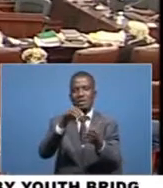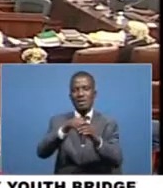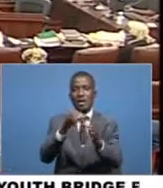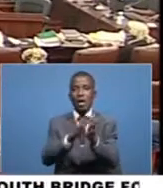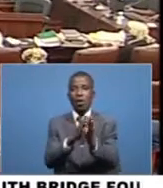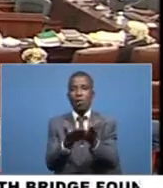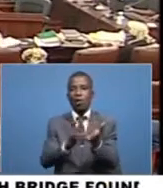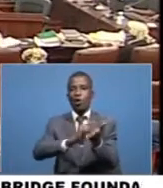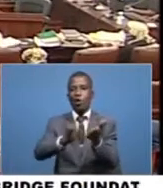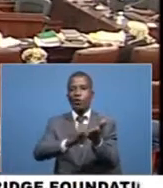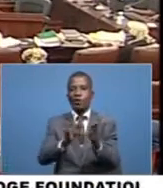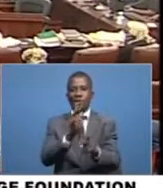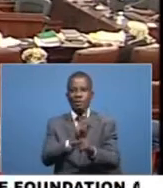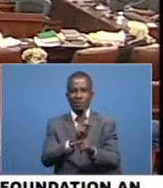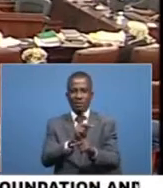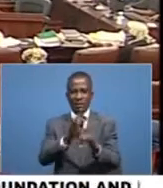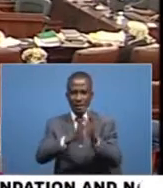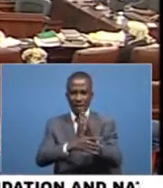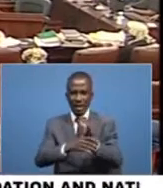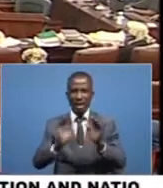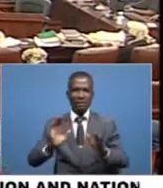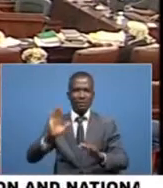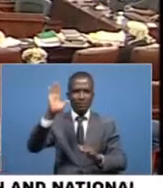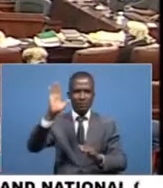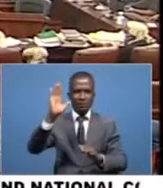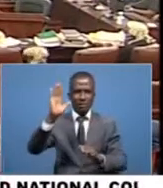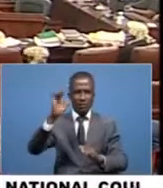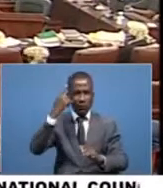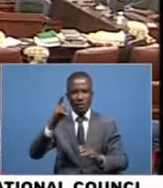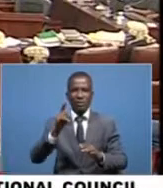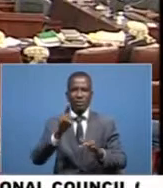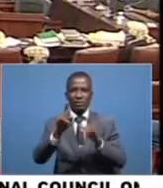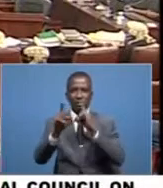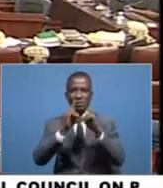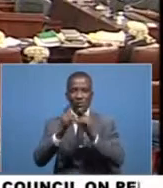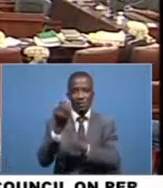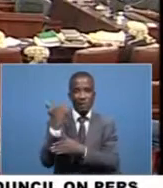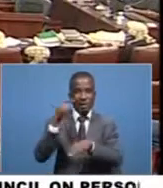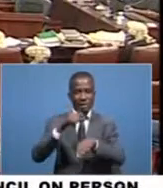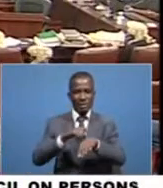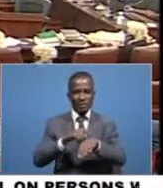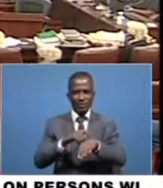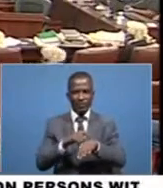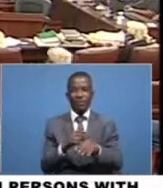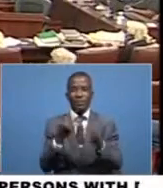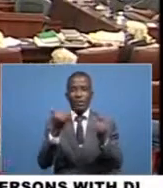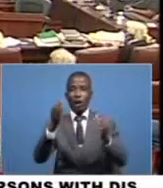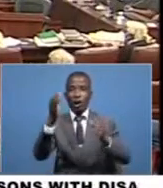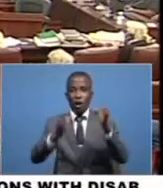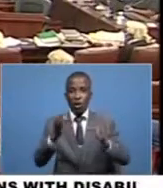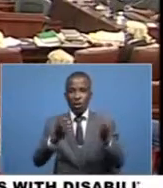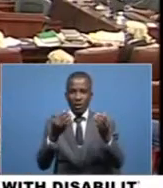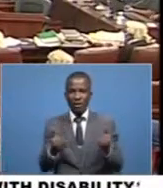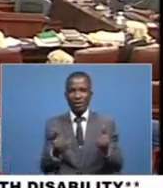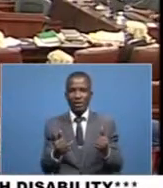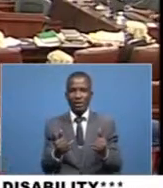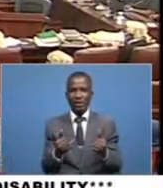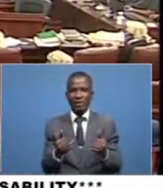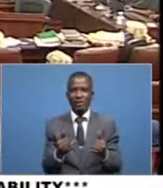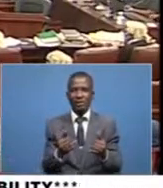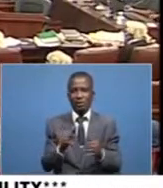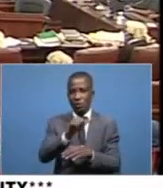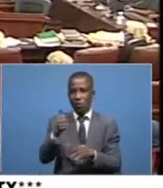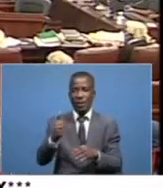the report, the learned jurist delivered himself as follows, quote, it is the unanimous view of this court that the first defendant, Ademu